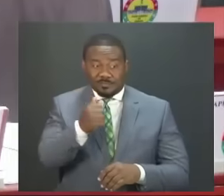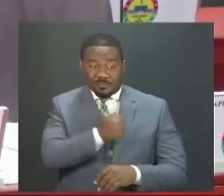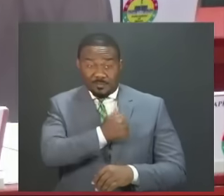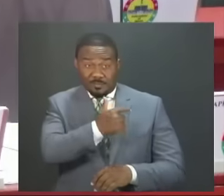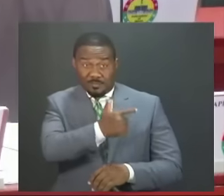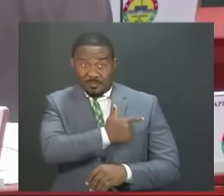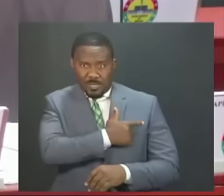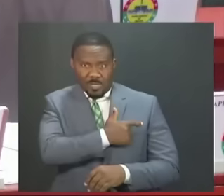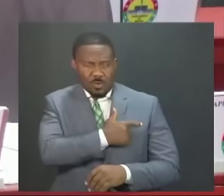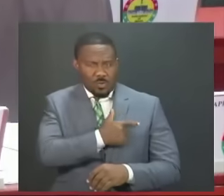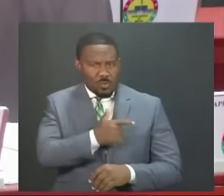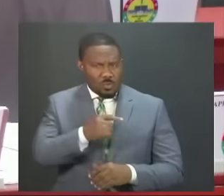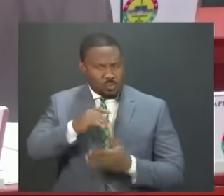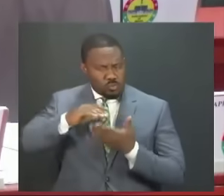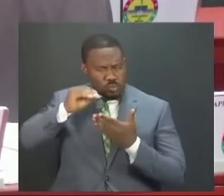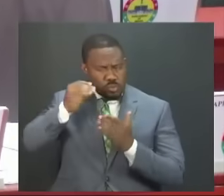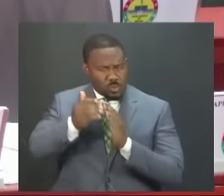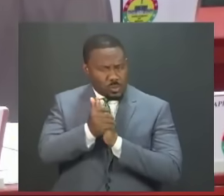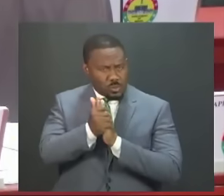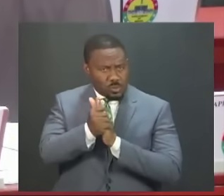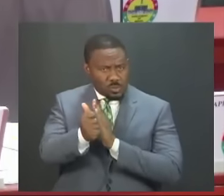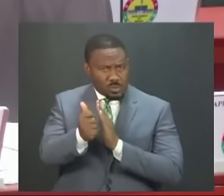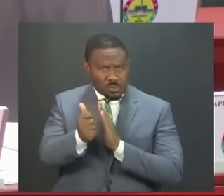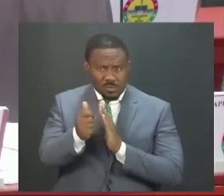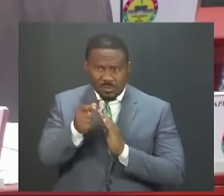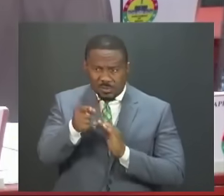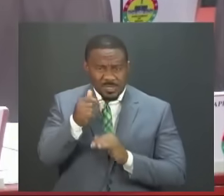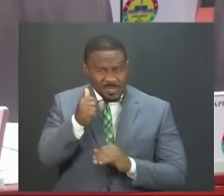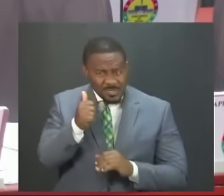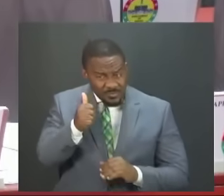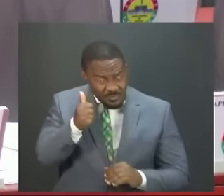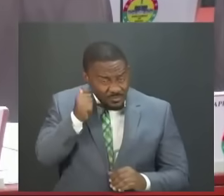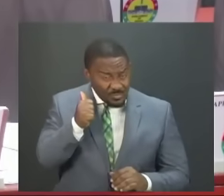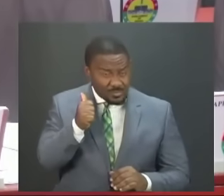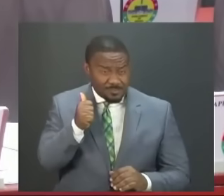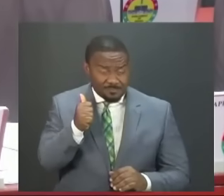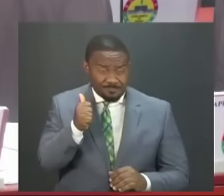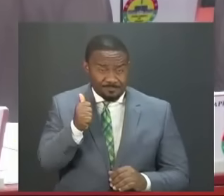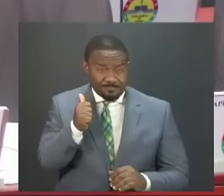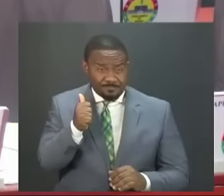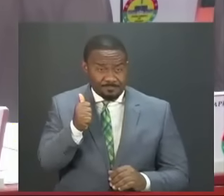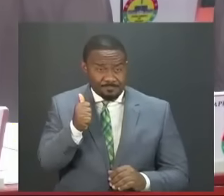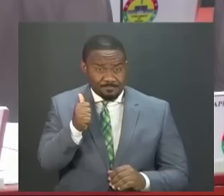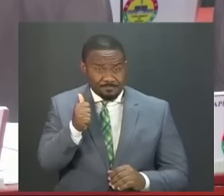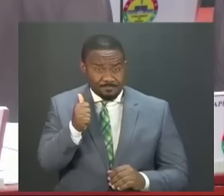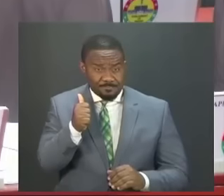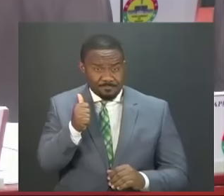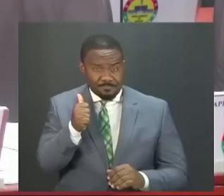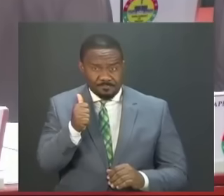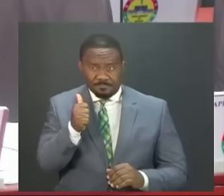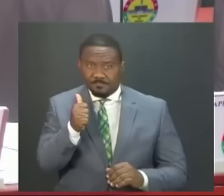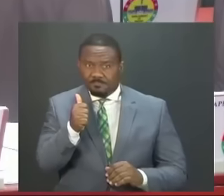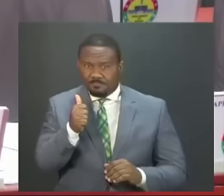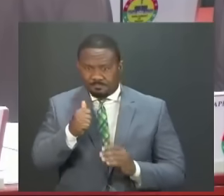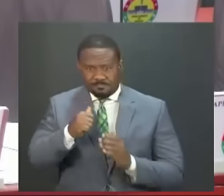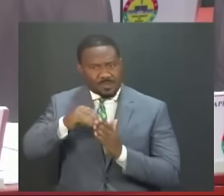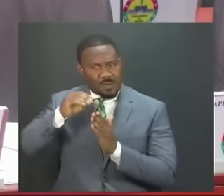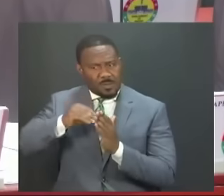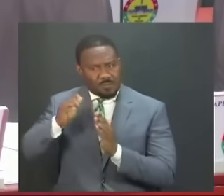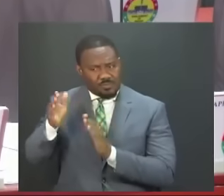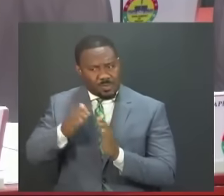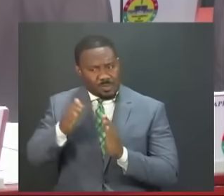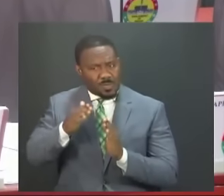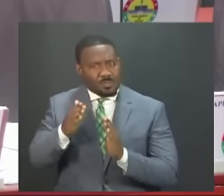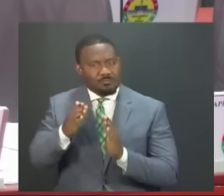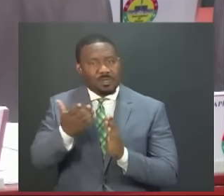has so far even refused to file a defense in the matters at the